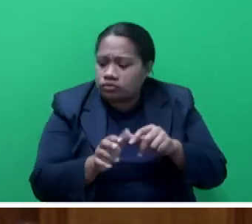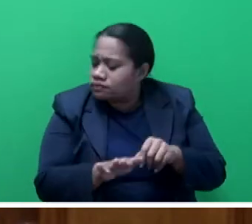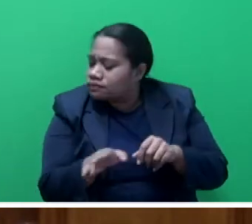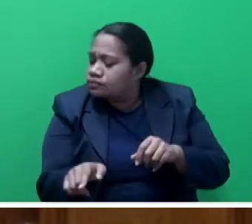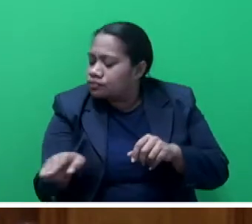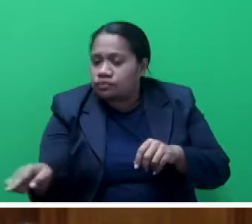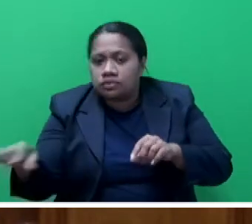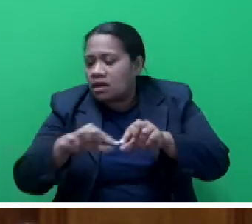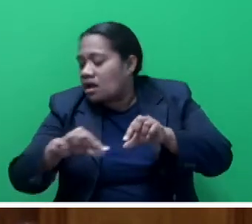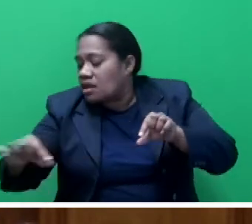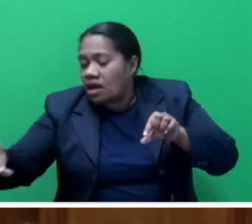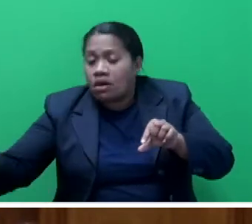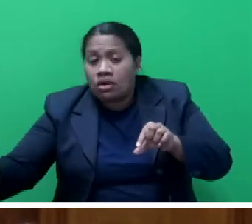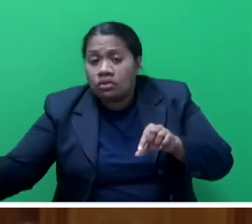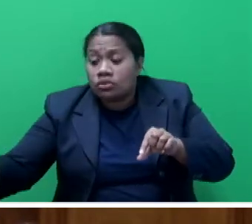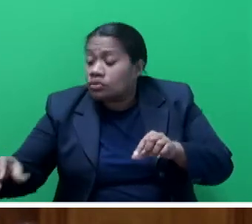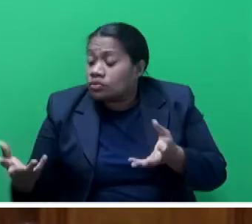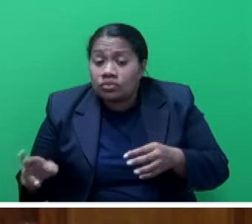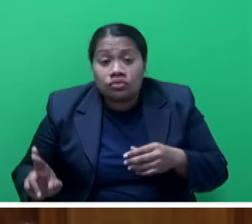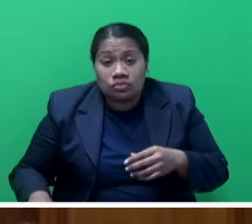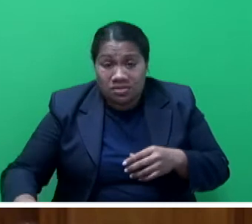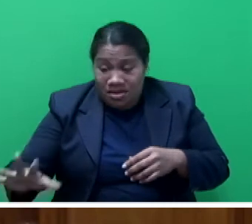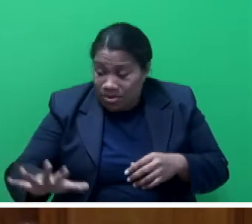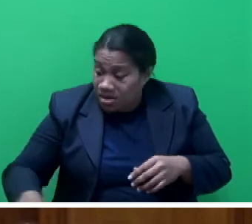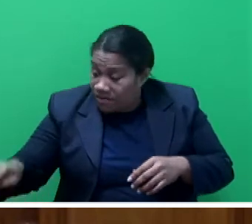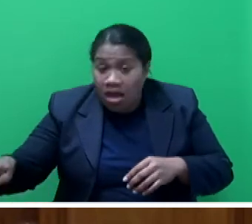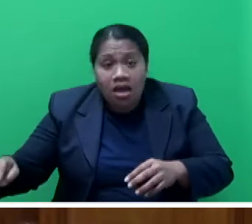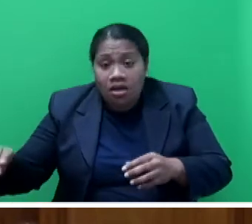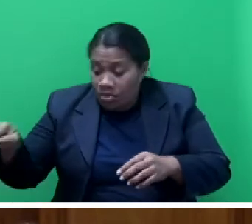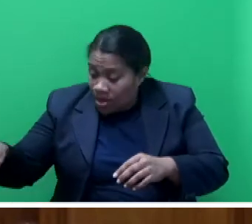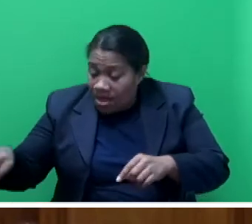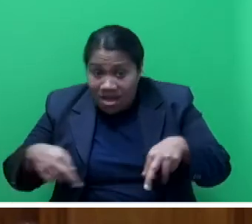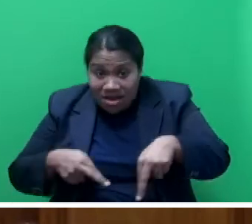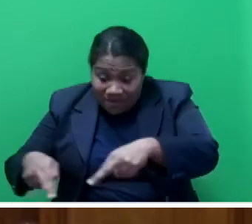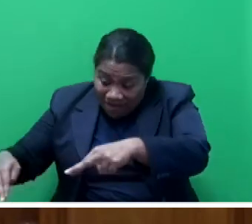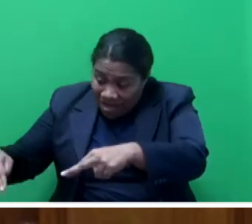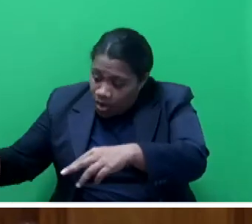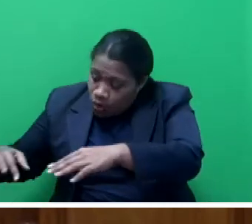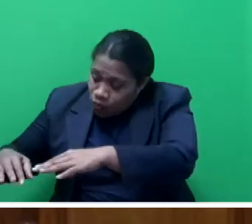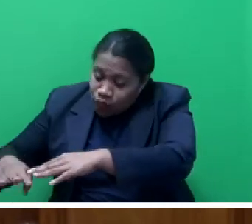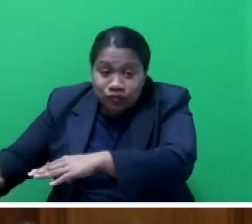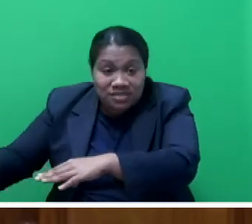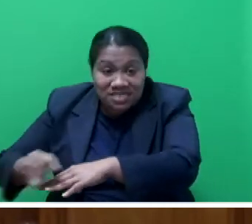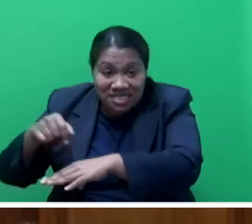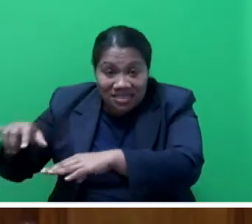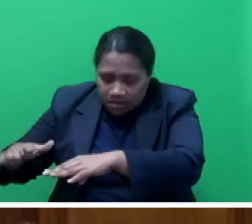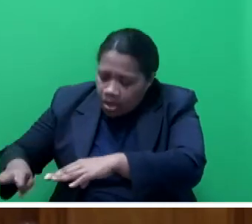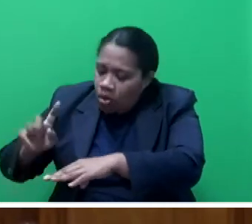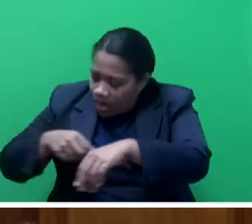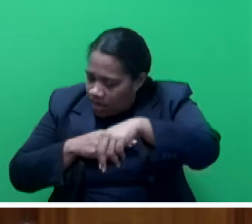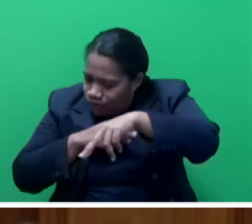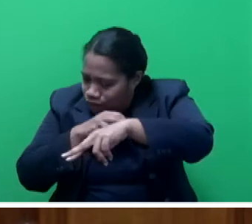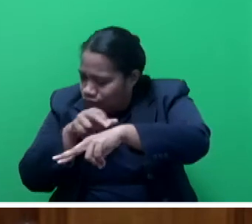sea, to identify and rectify the significant leaks that were contributing to the water loss. So by method